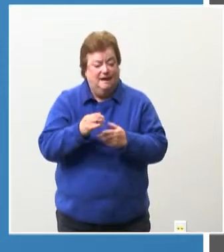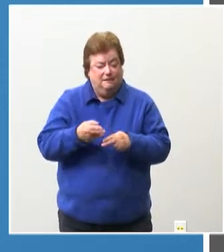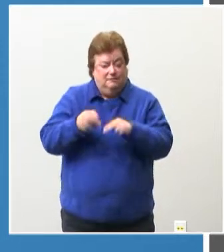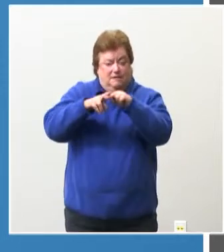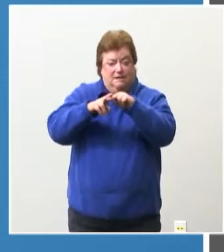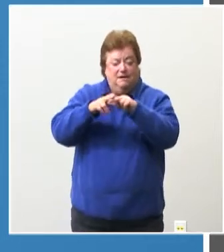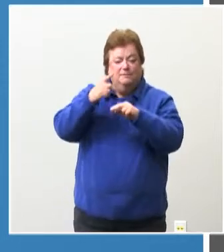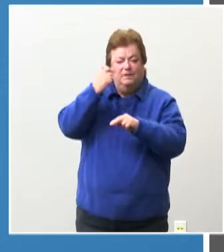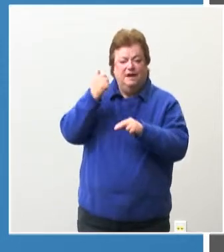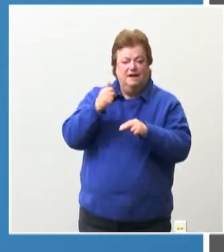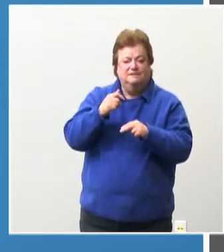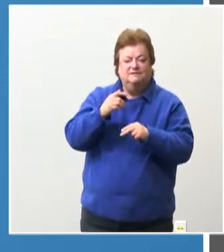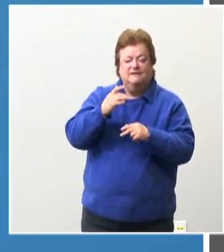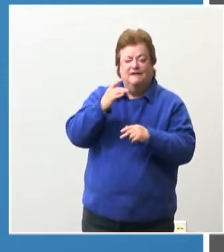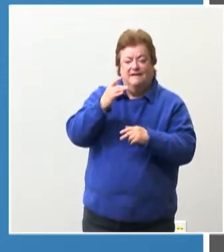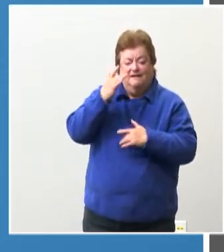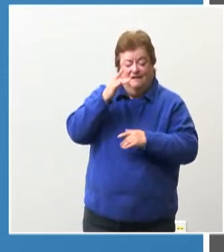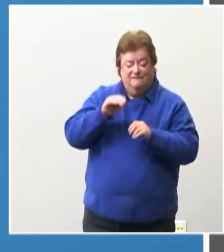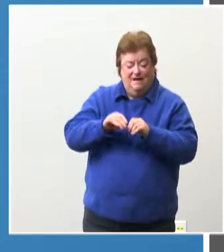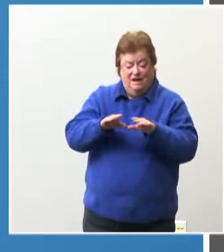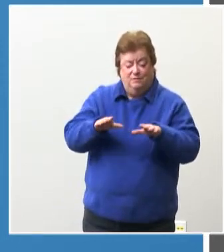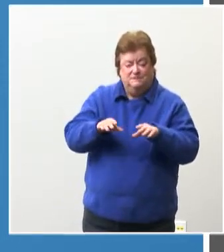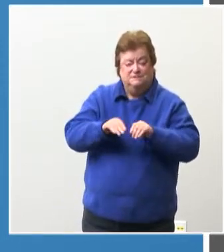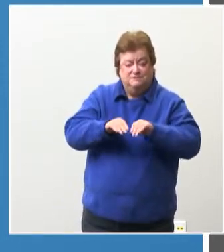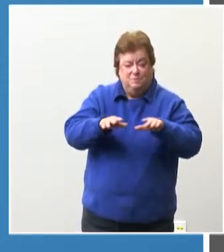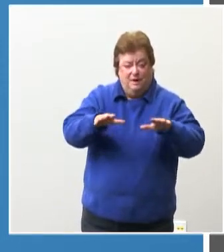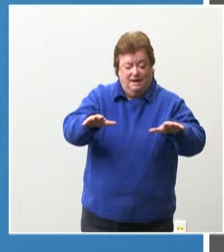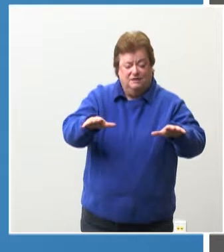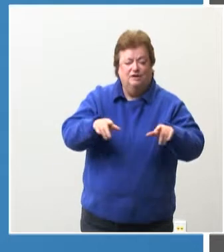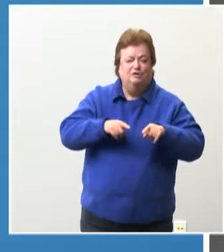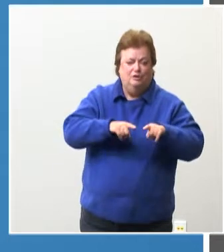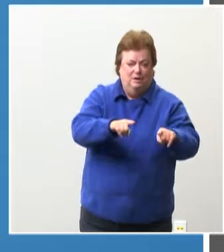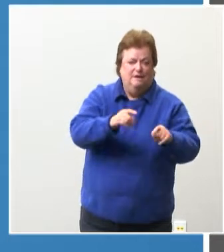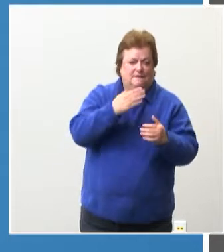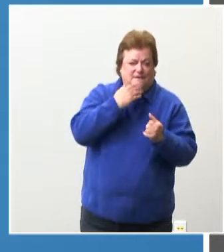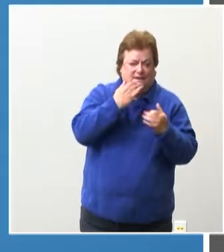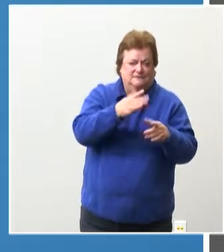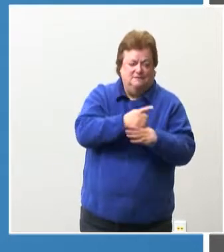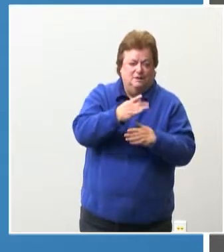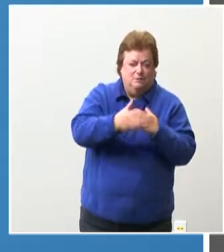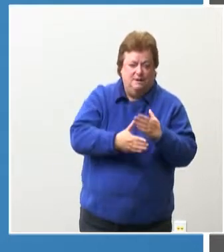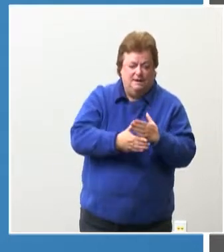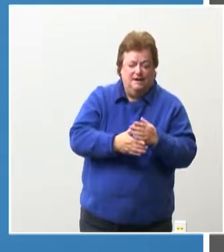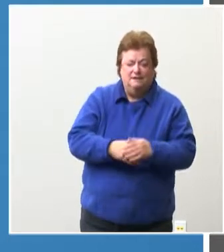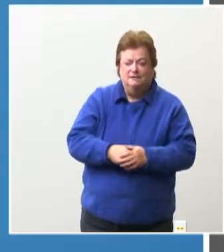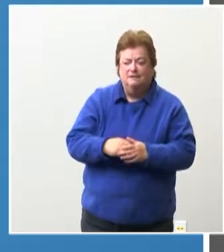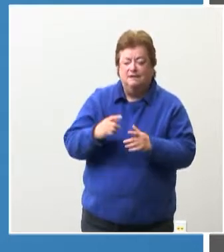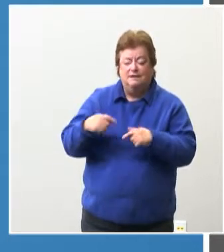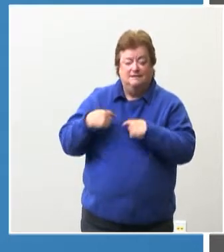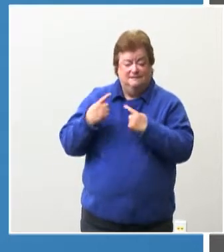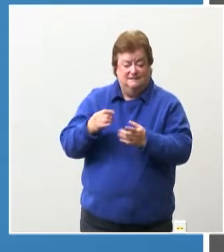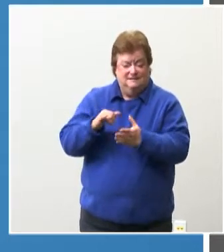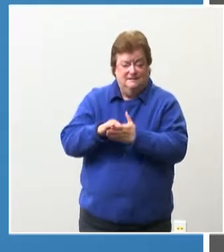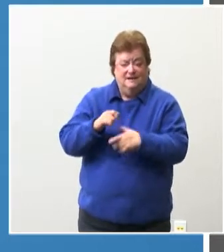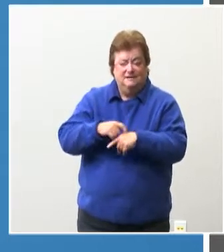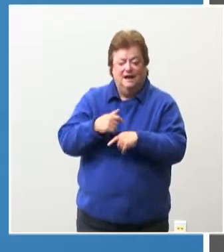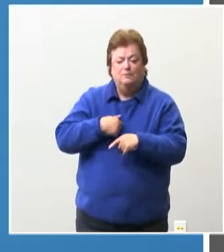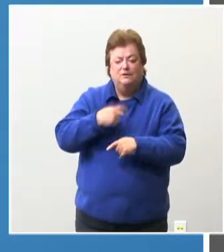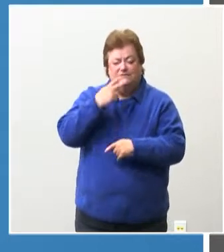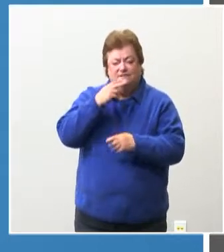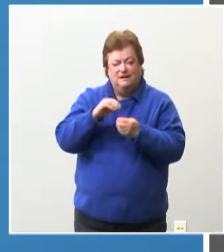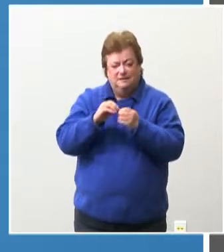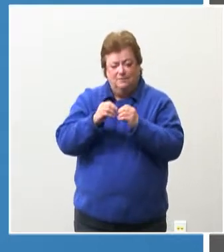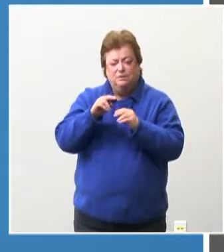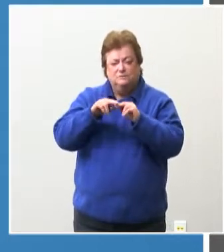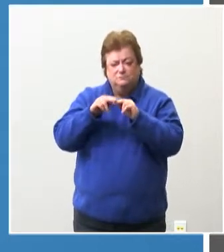the virus spreading at gatherings over the long Thanksgiving weekend. Since then, we did see a very slight decline to